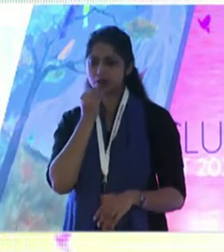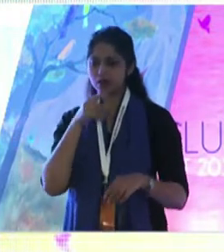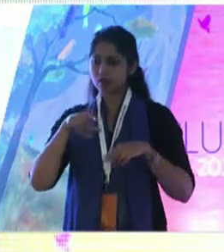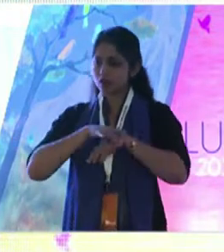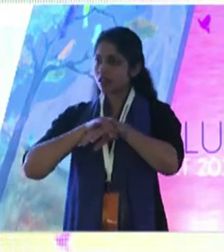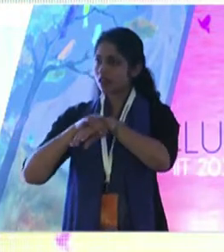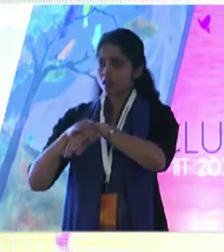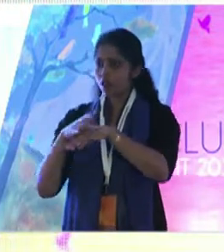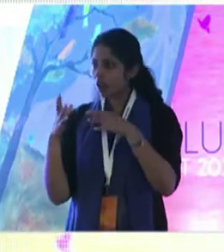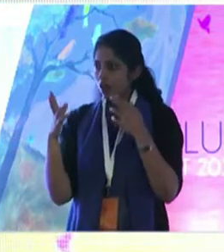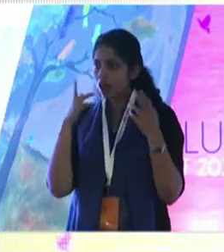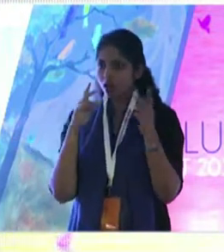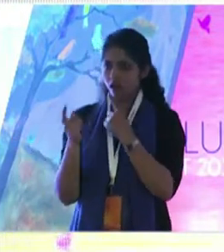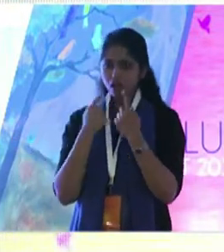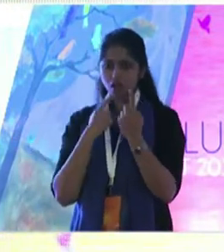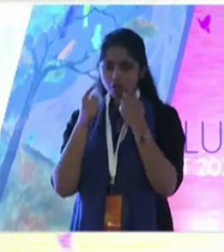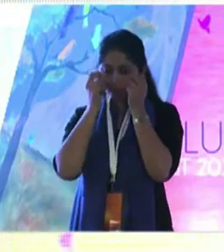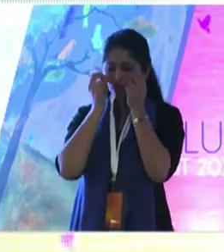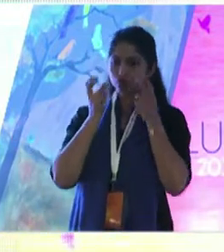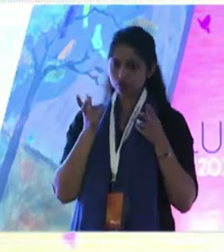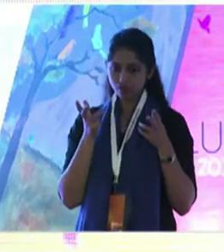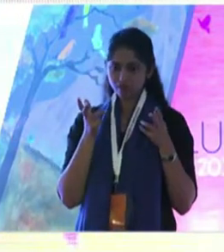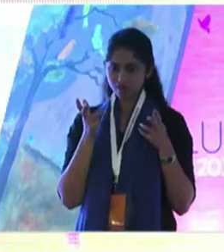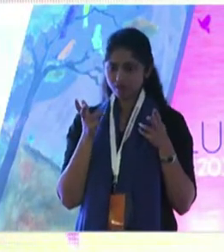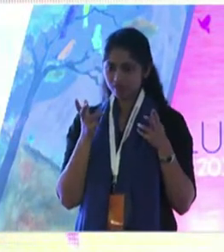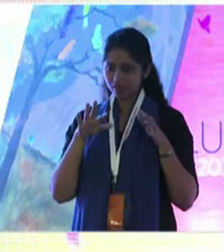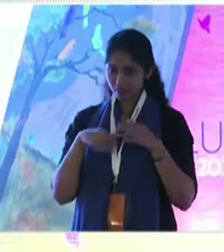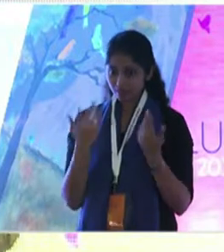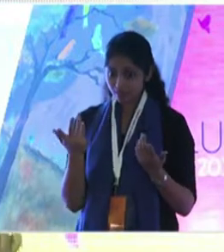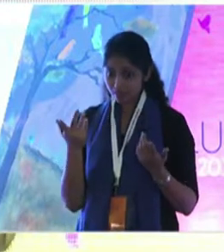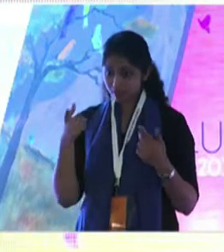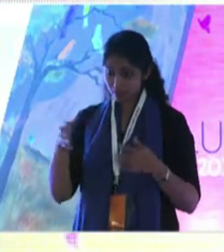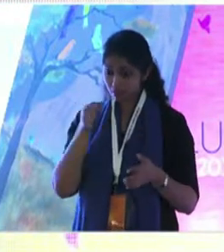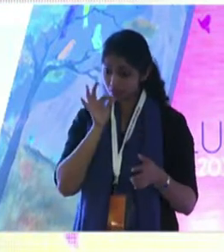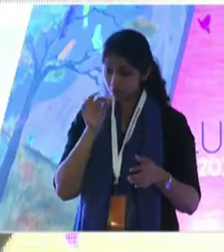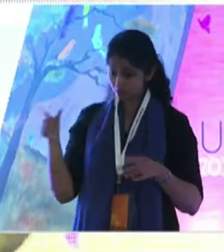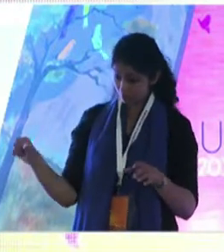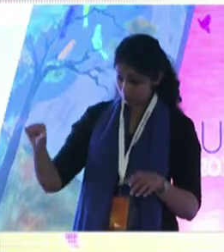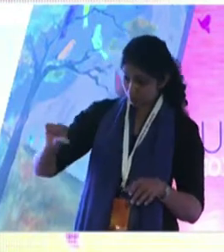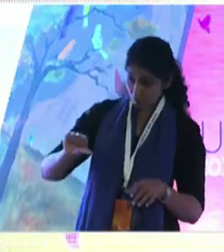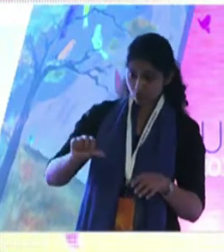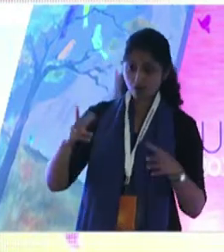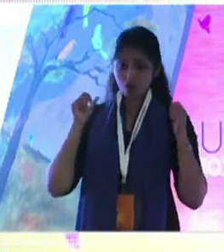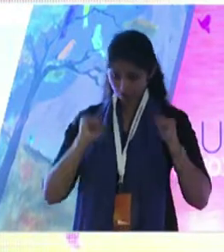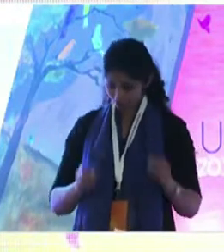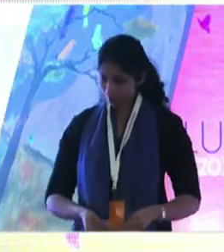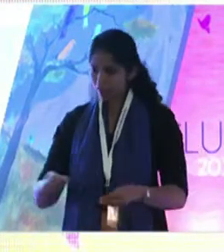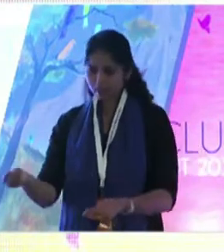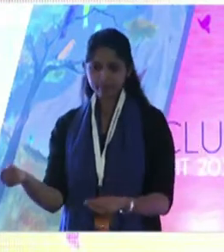while I had this inner dialogue going on saying, you know, do I offer to pour this tea out for him? Do I pull a chair out for